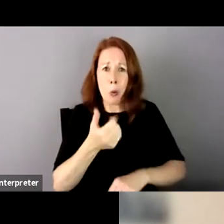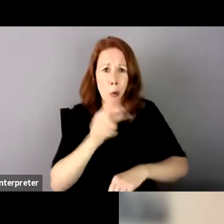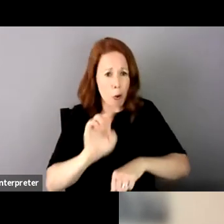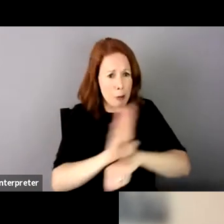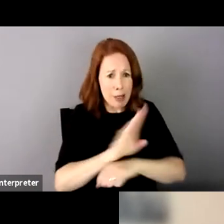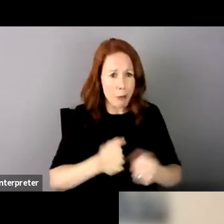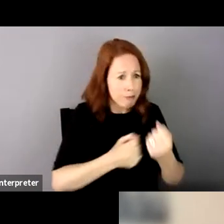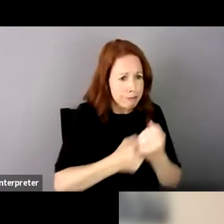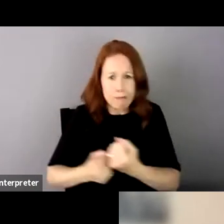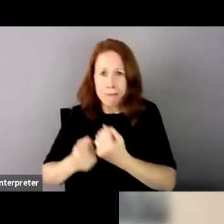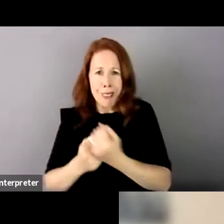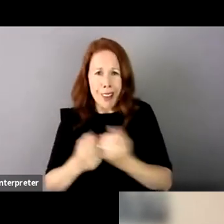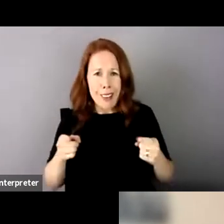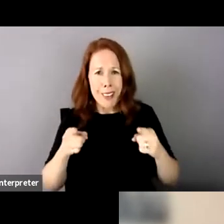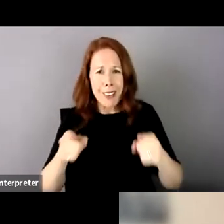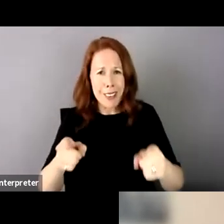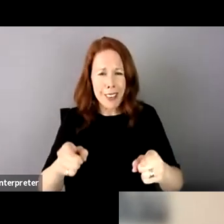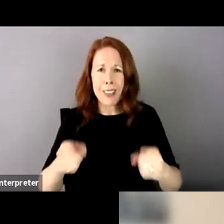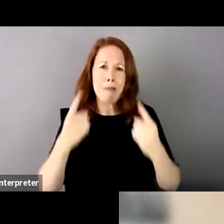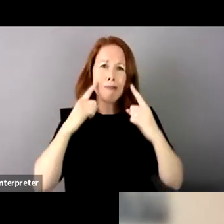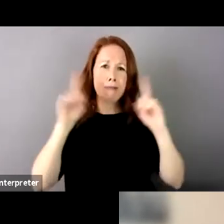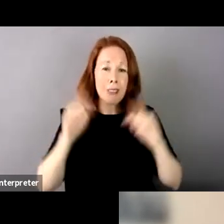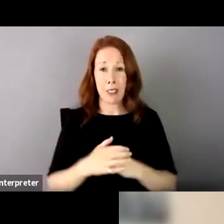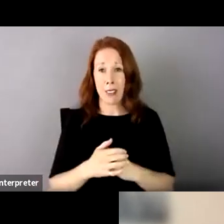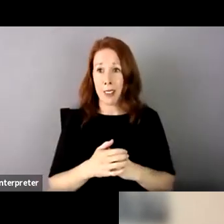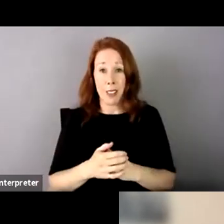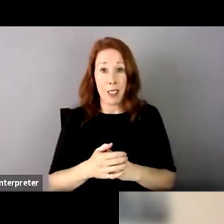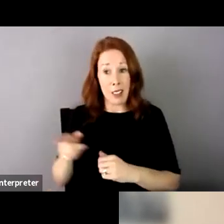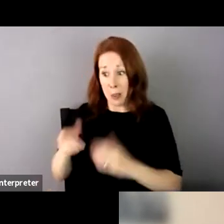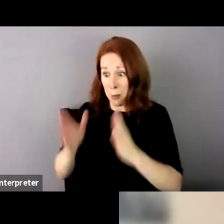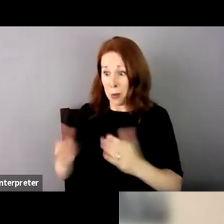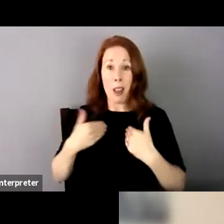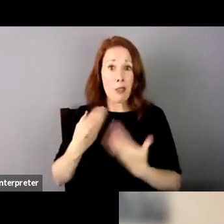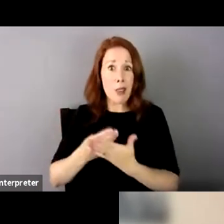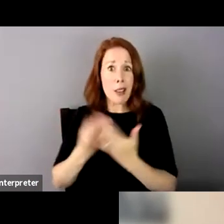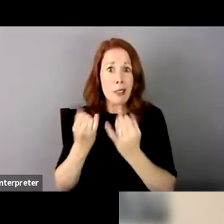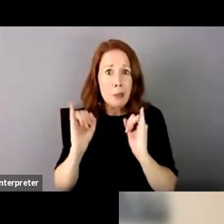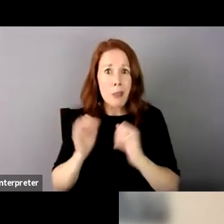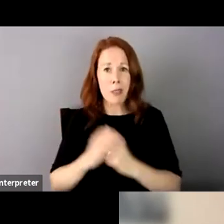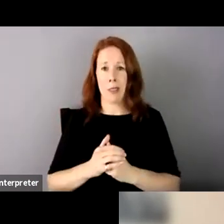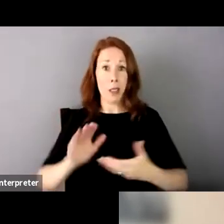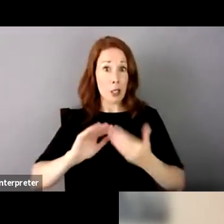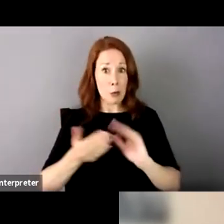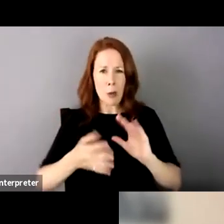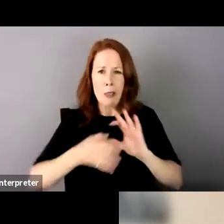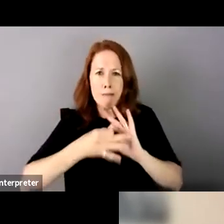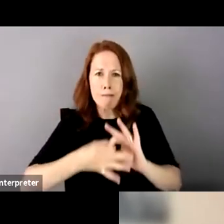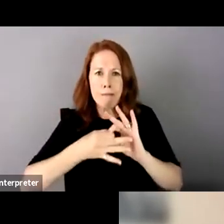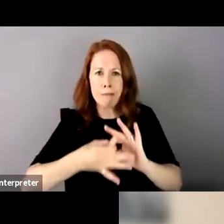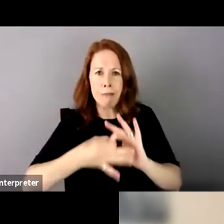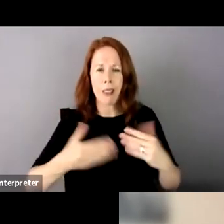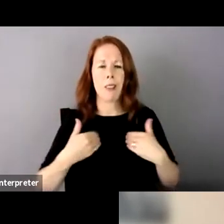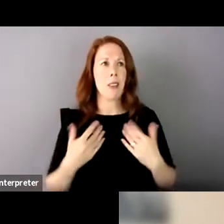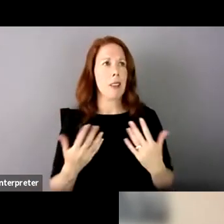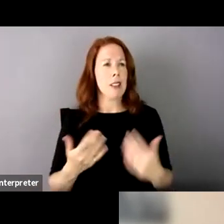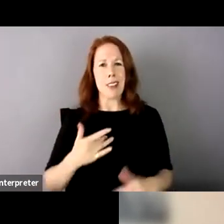wonderful, incredible results. So, financial independence, community, belonging,